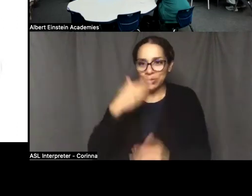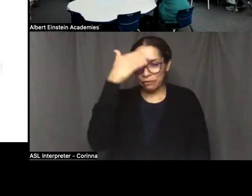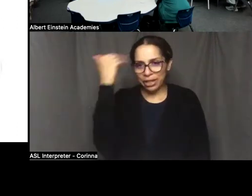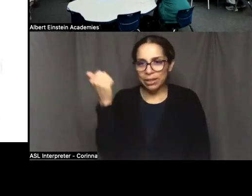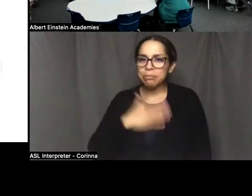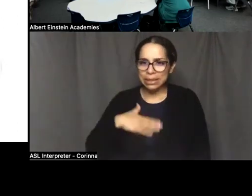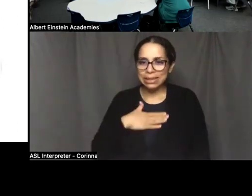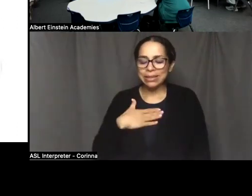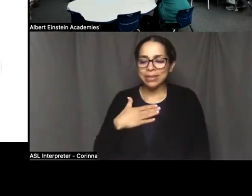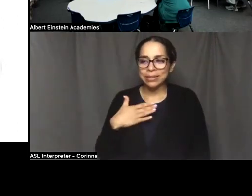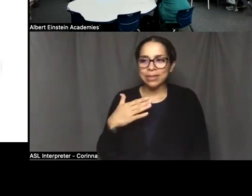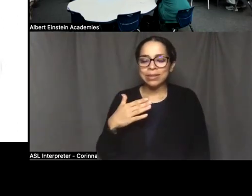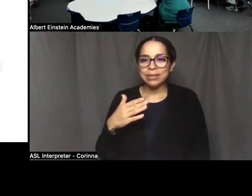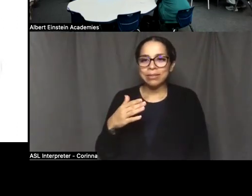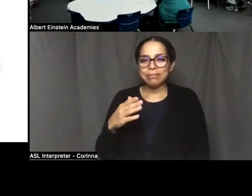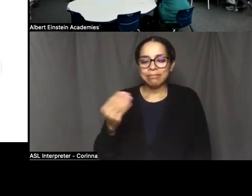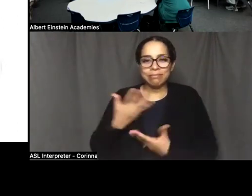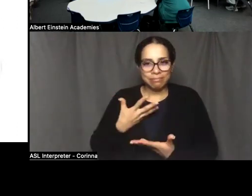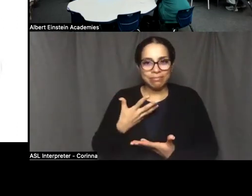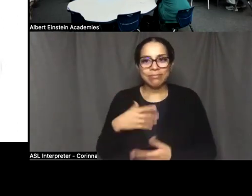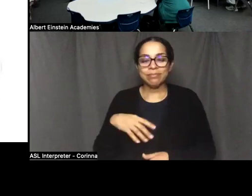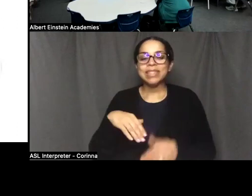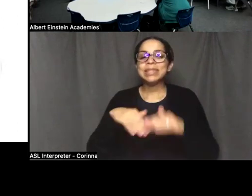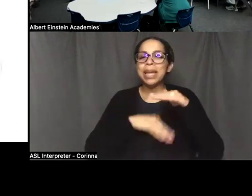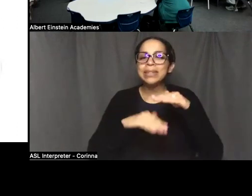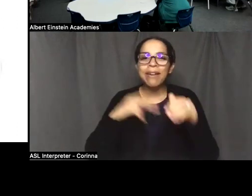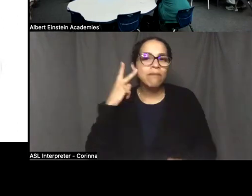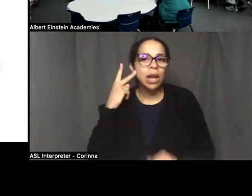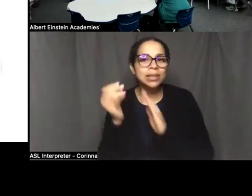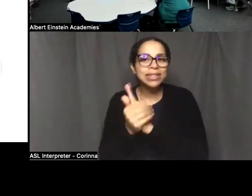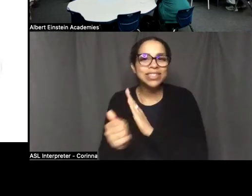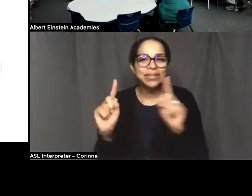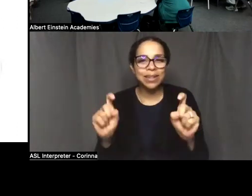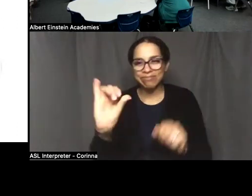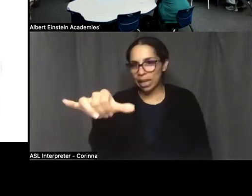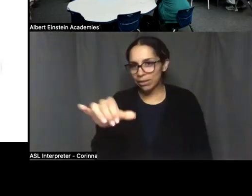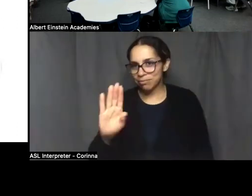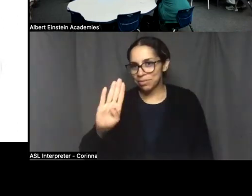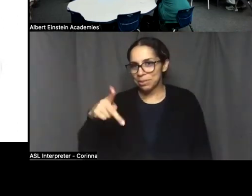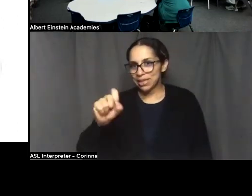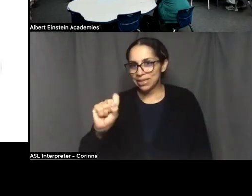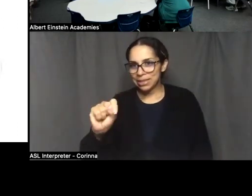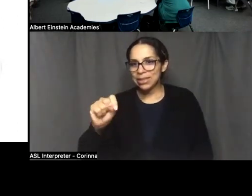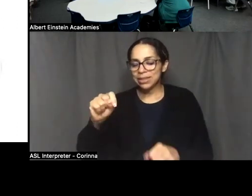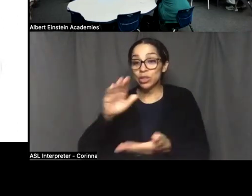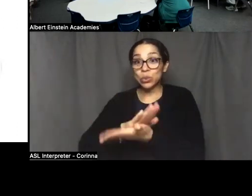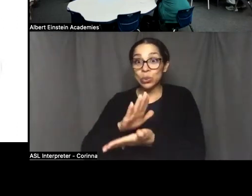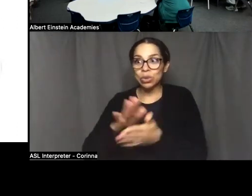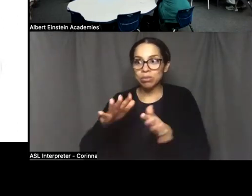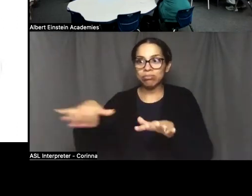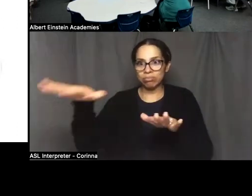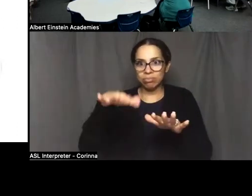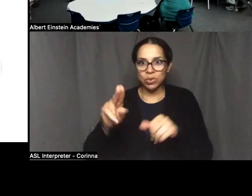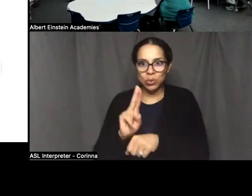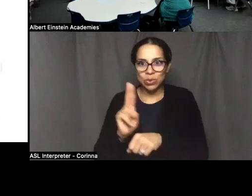that's the basic phonics skills test that we measure phonics on for our children. It's a test our whole school uses. But we use it, we talk about it